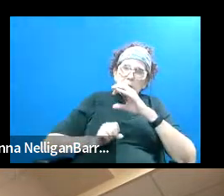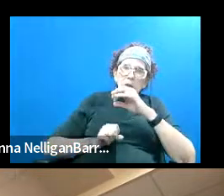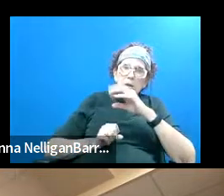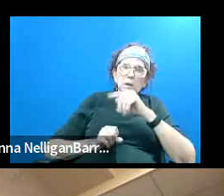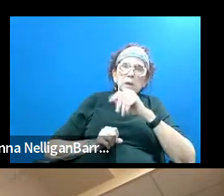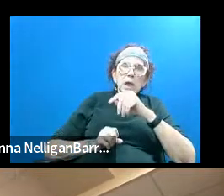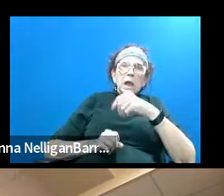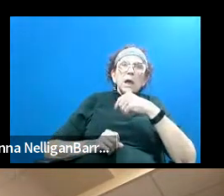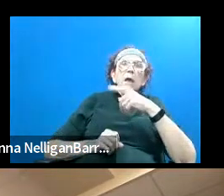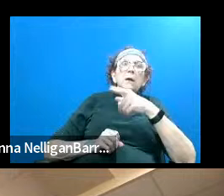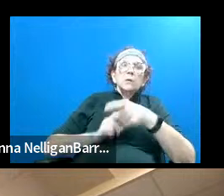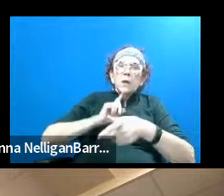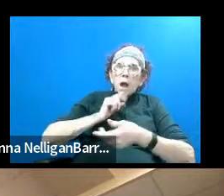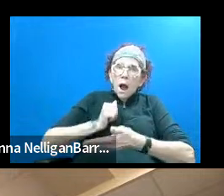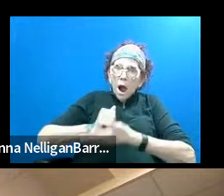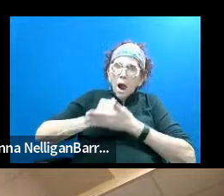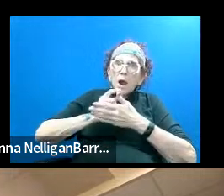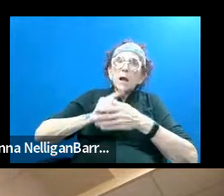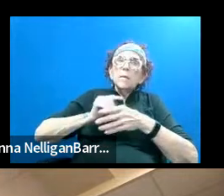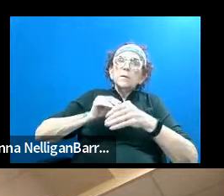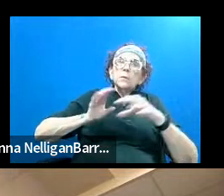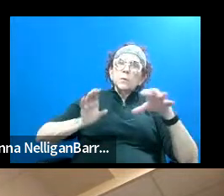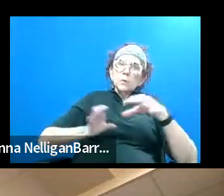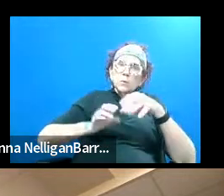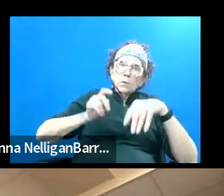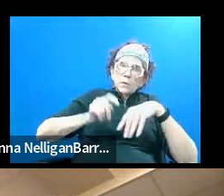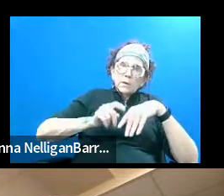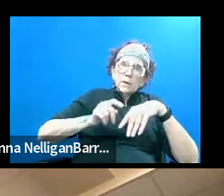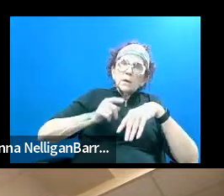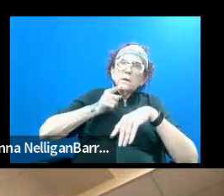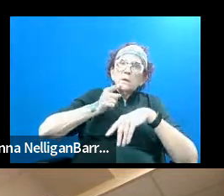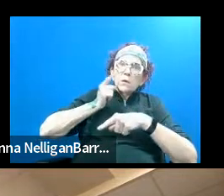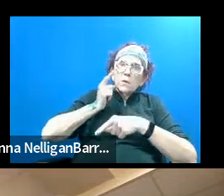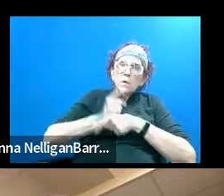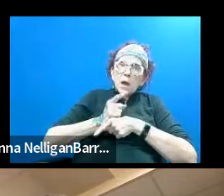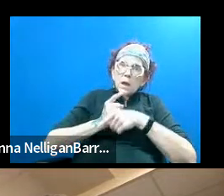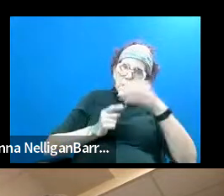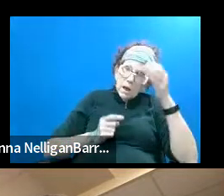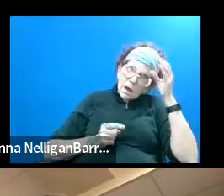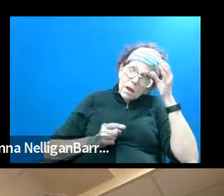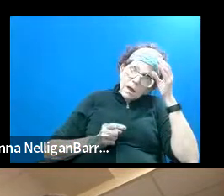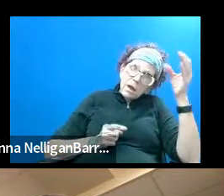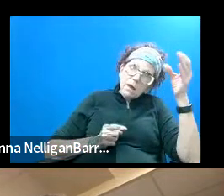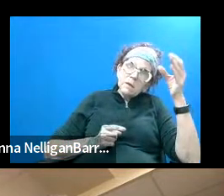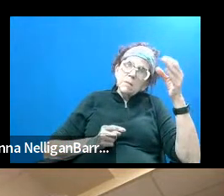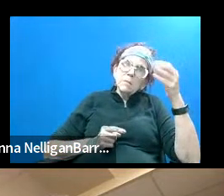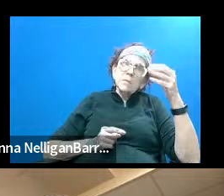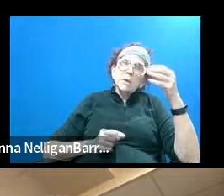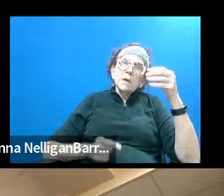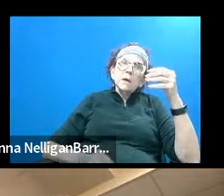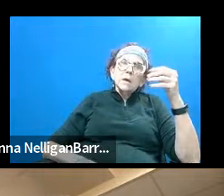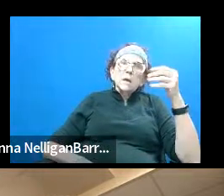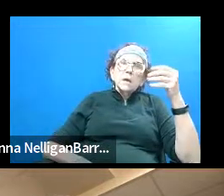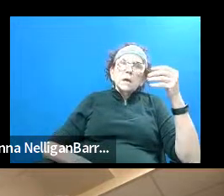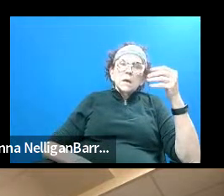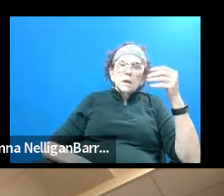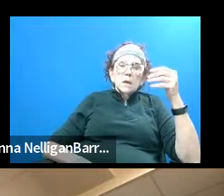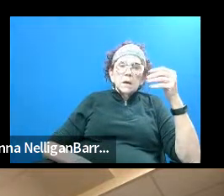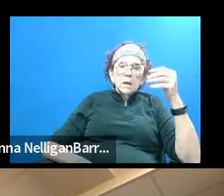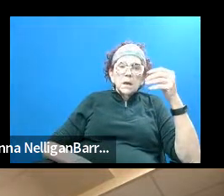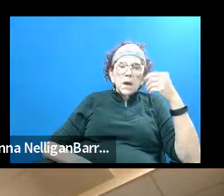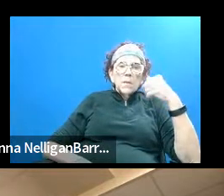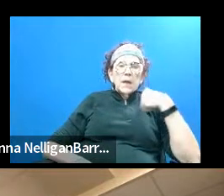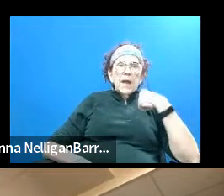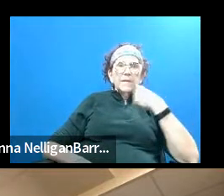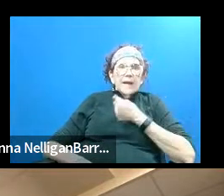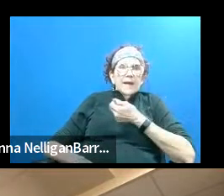in the right way with the right expertise. And it isn't going to bankrupt us in the process. We've got everything set up to